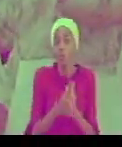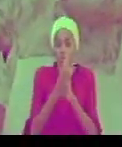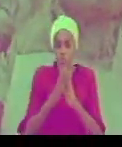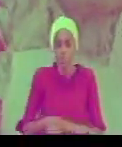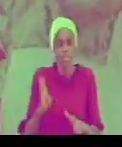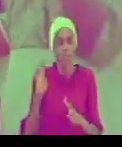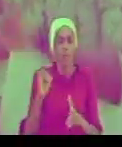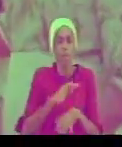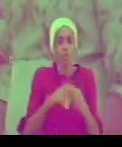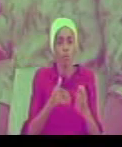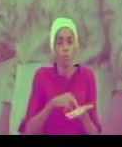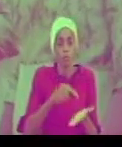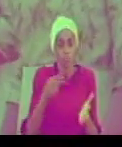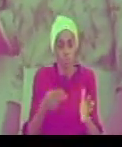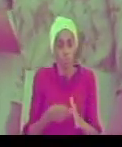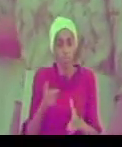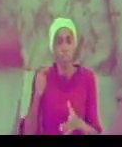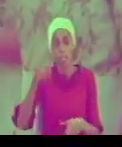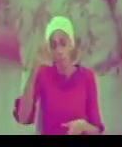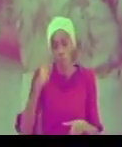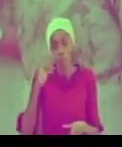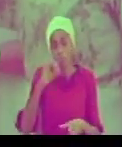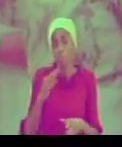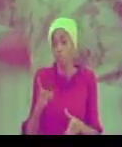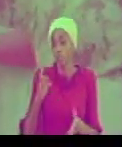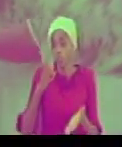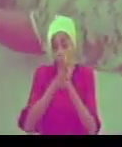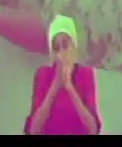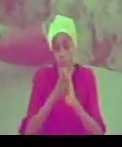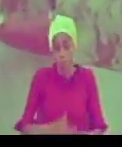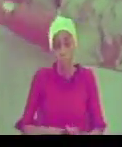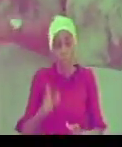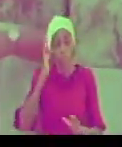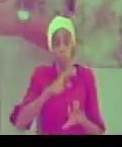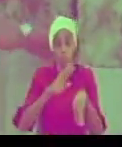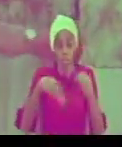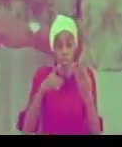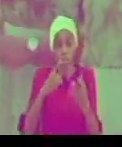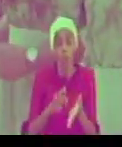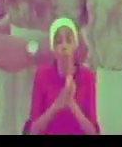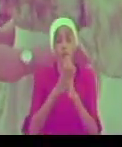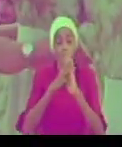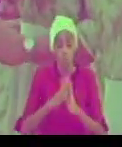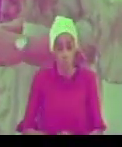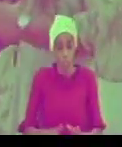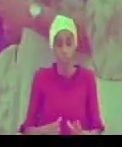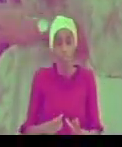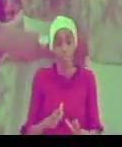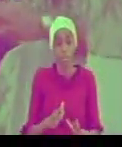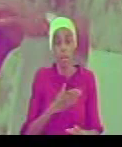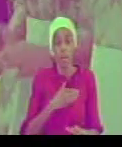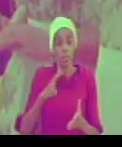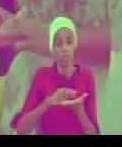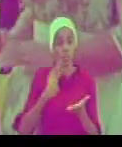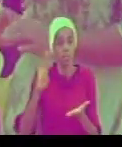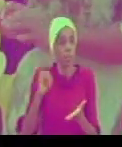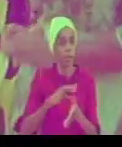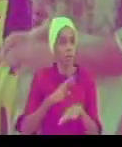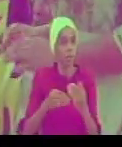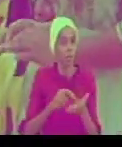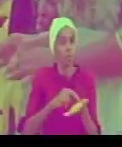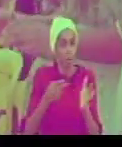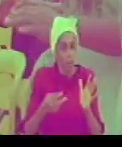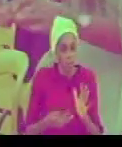himself will give you peace and by always. Or the Lord of peace himself will give you peace always and by all means.